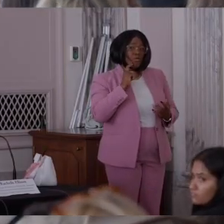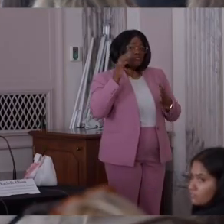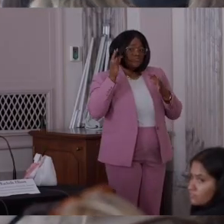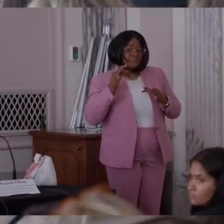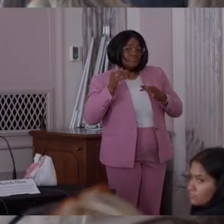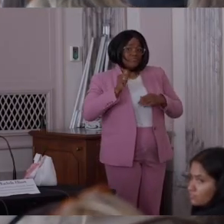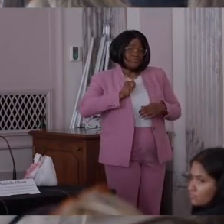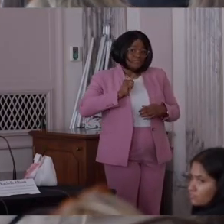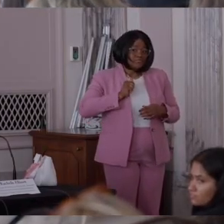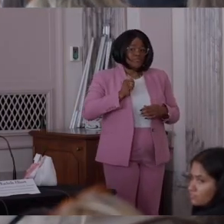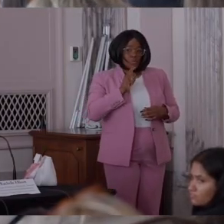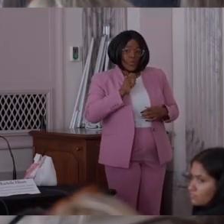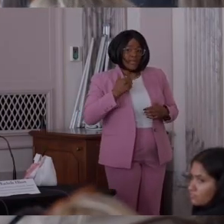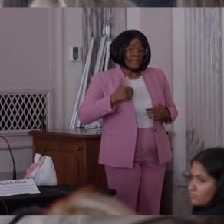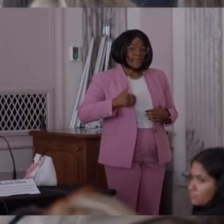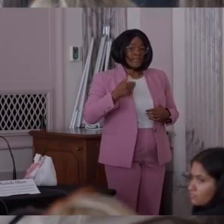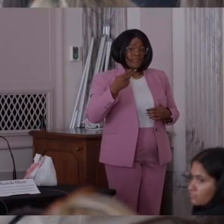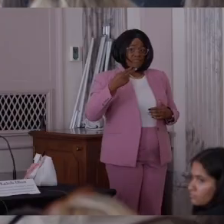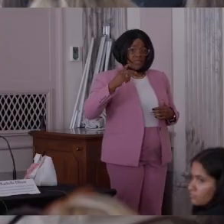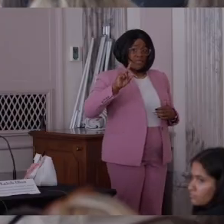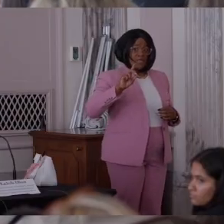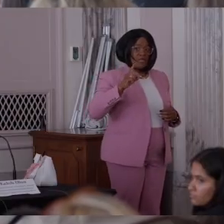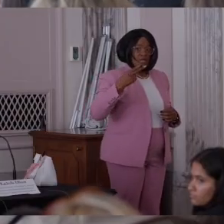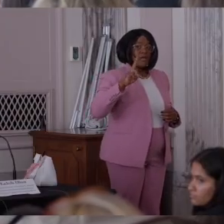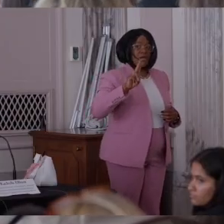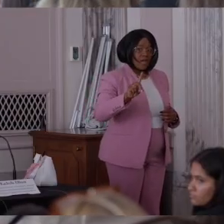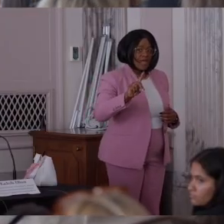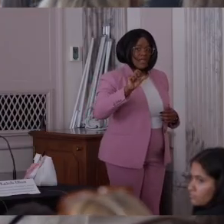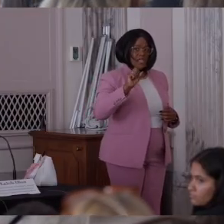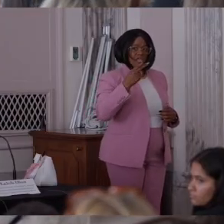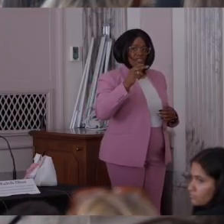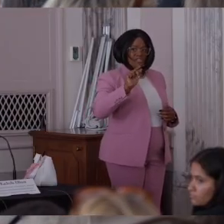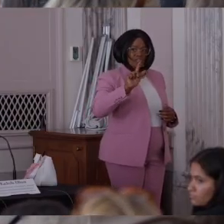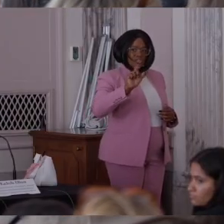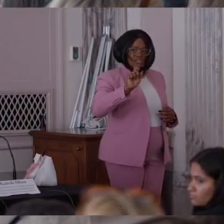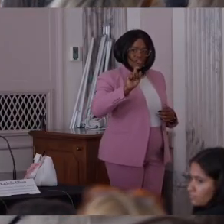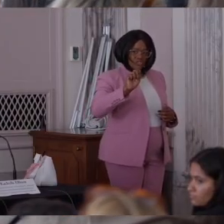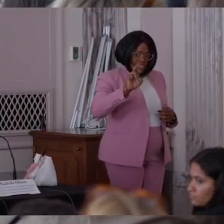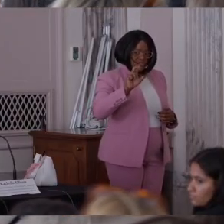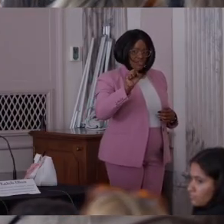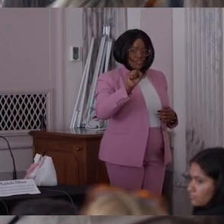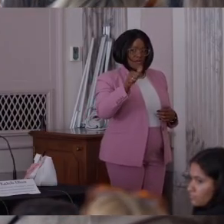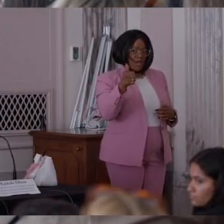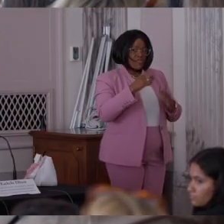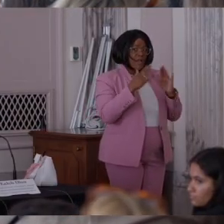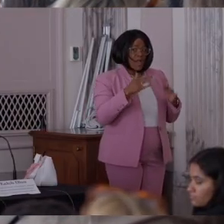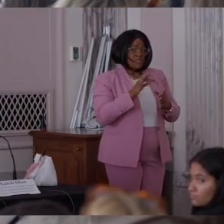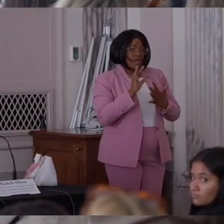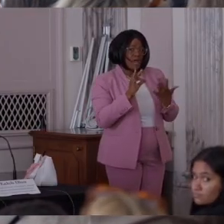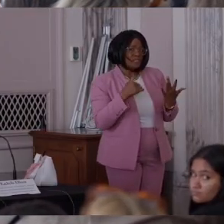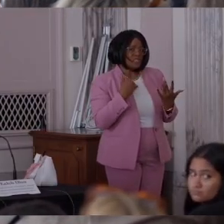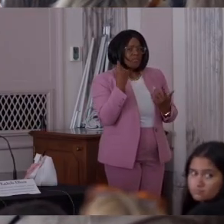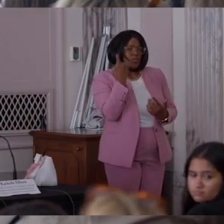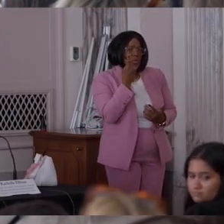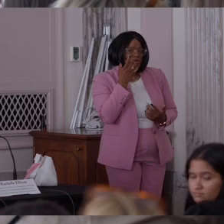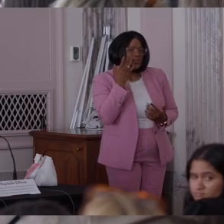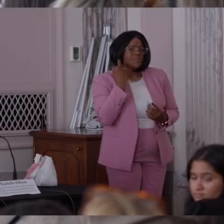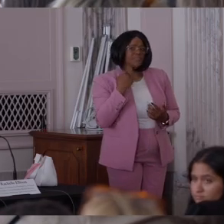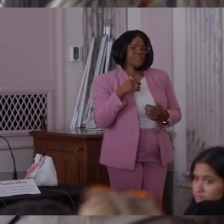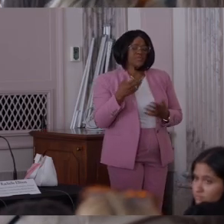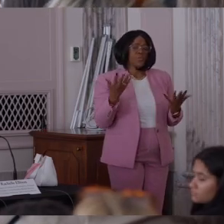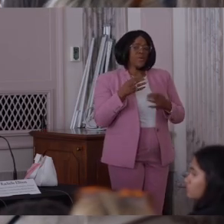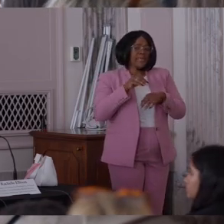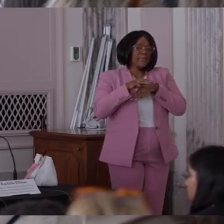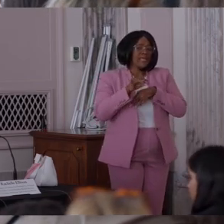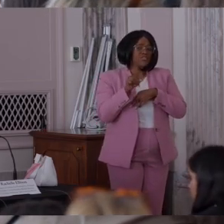for HUD shelters, other housing options. I was wondering what impact you thought